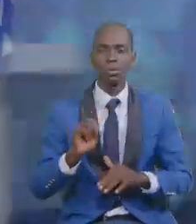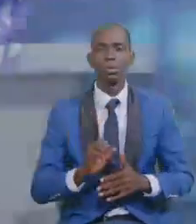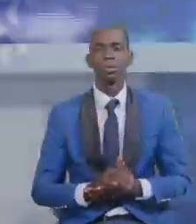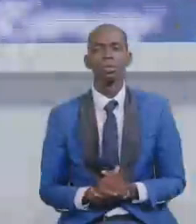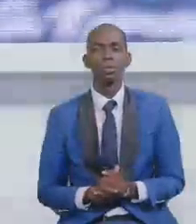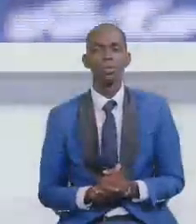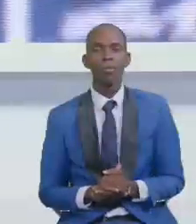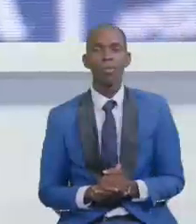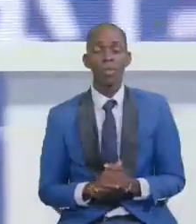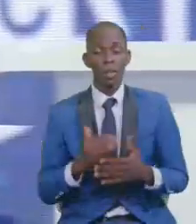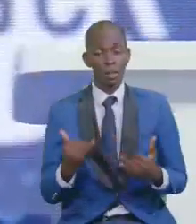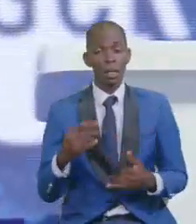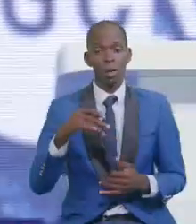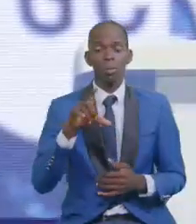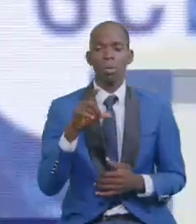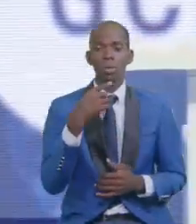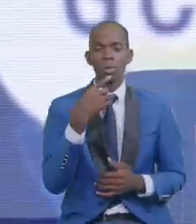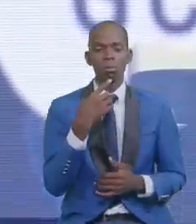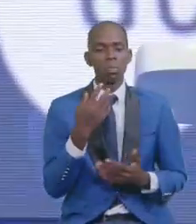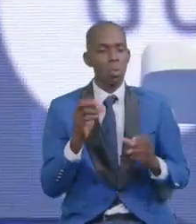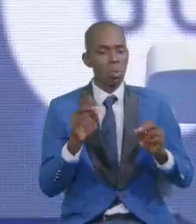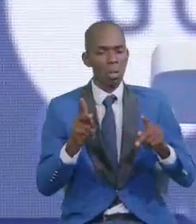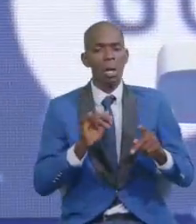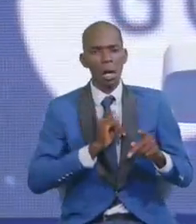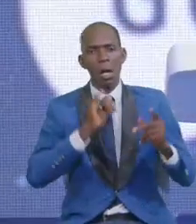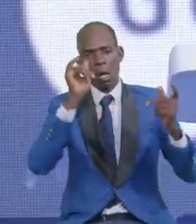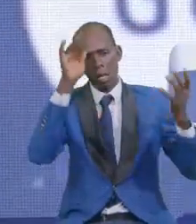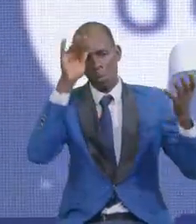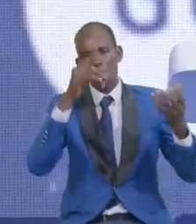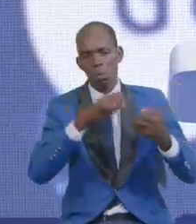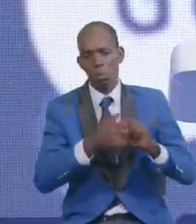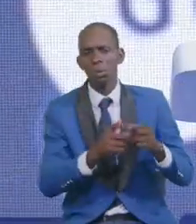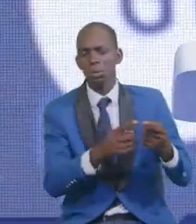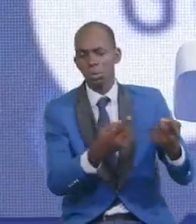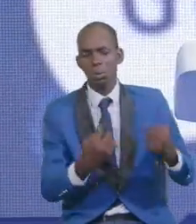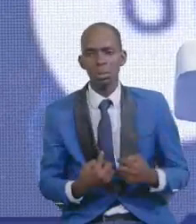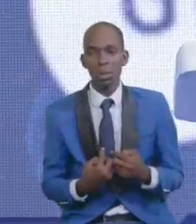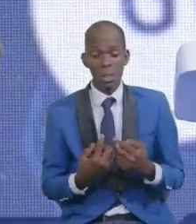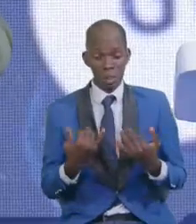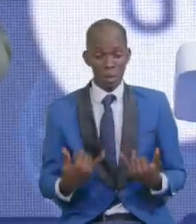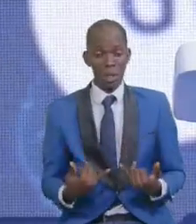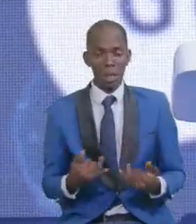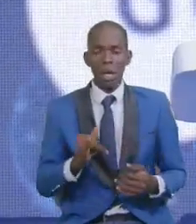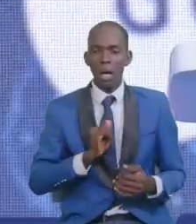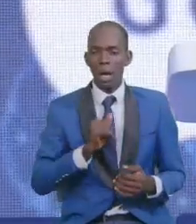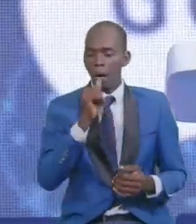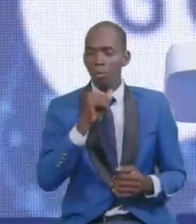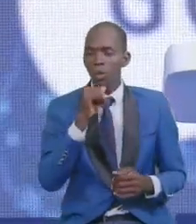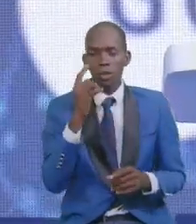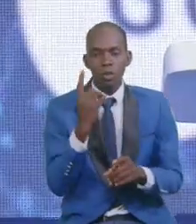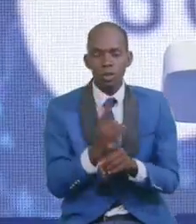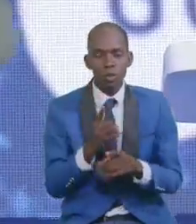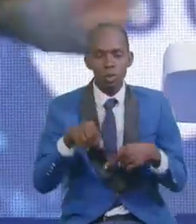He said, now I expect it. Now I don't just endure, I enjoy